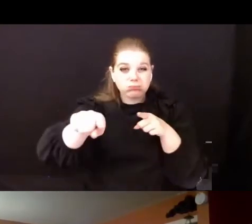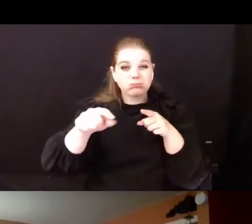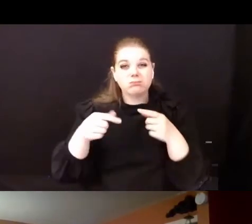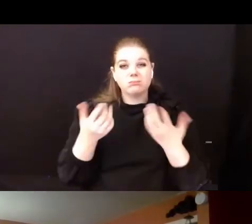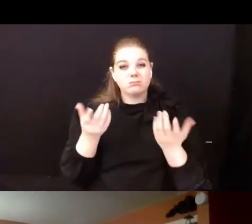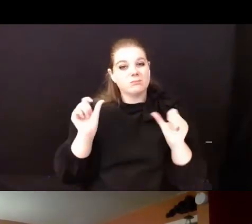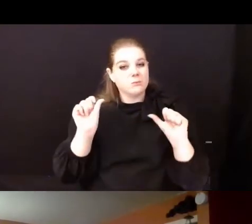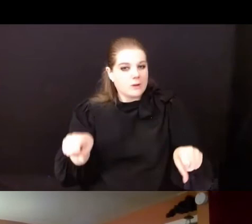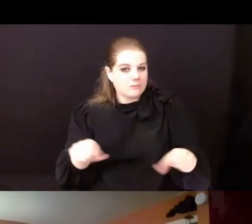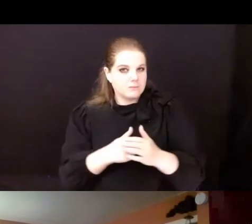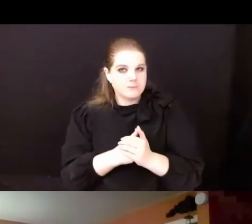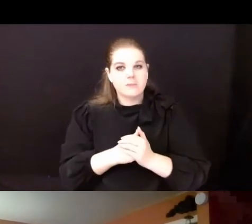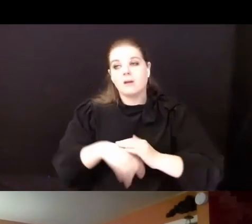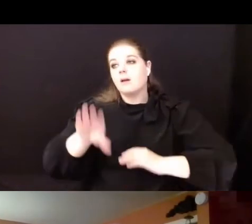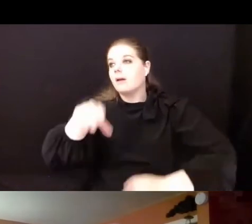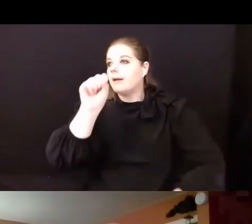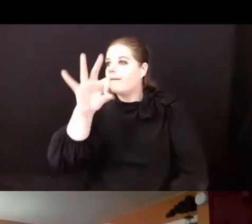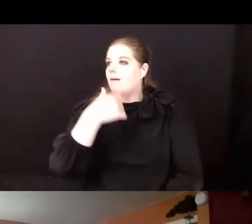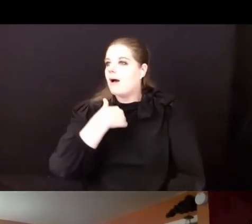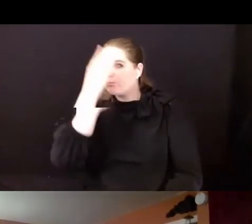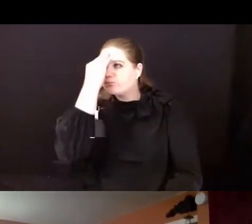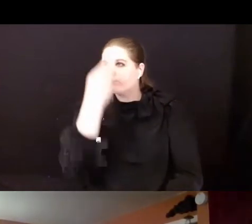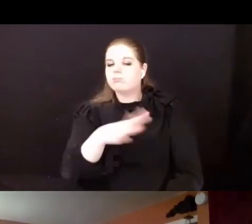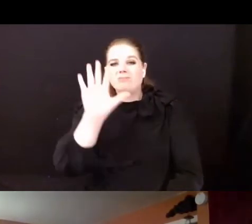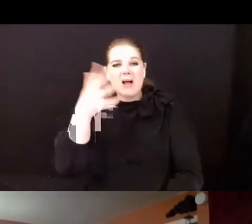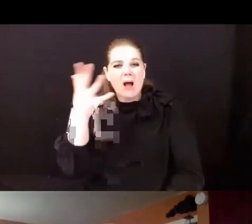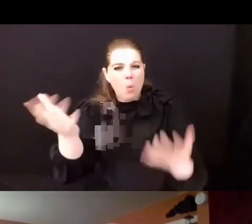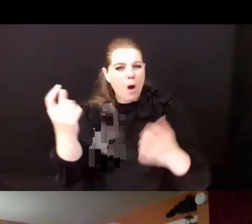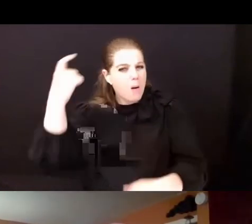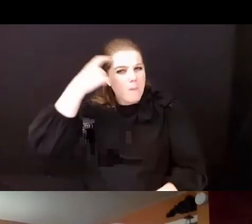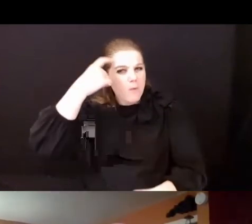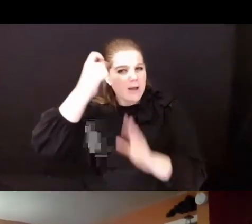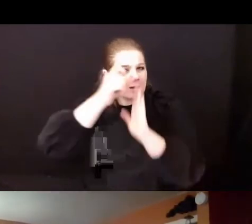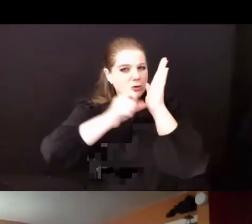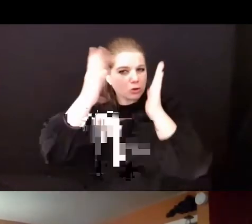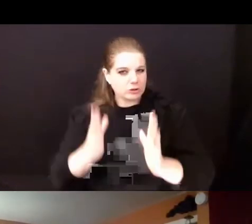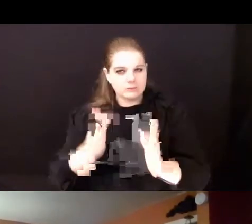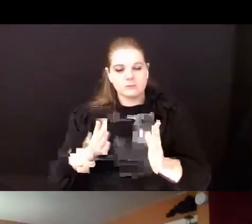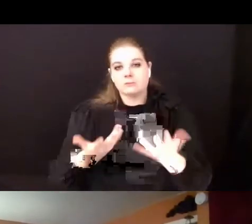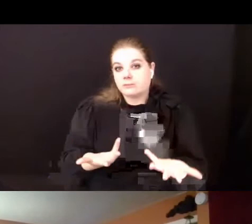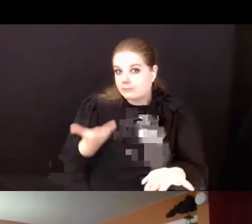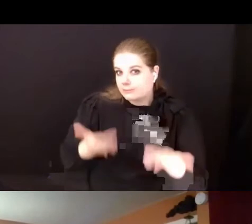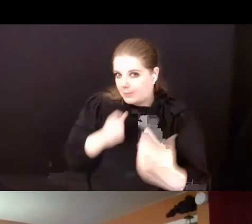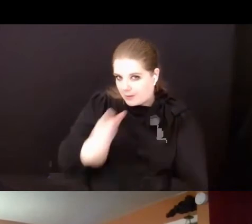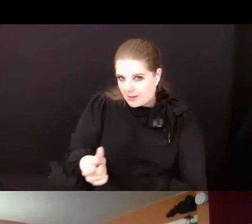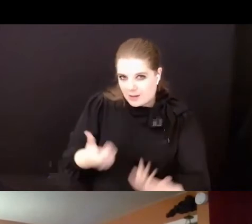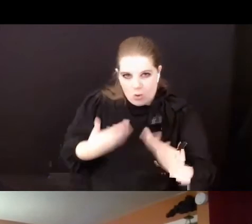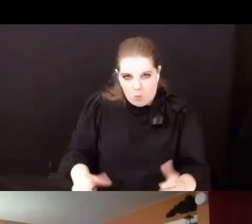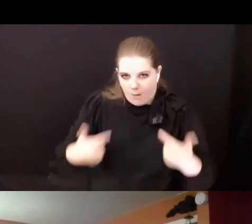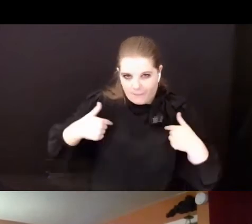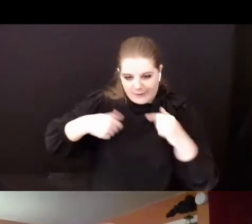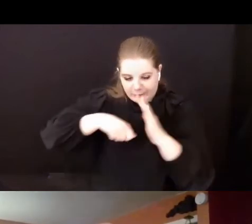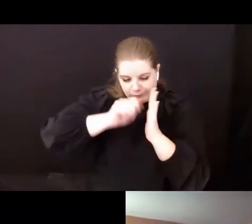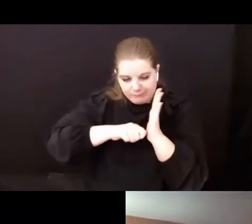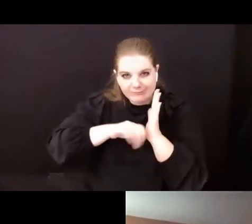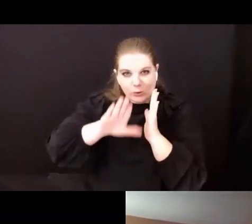If I want to be a brain surgeon, okay, well, maybe not. You probably don't want me working